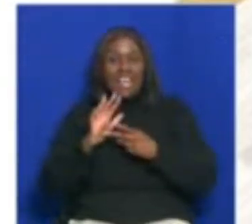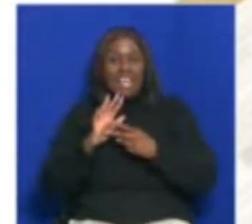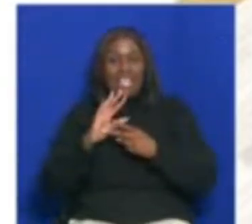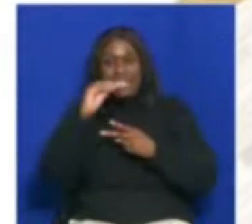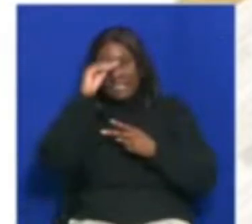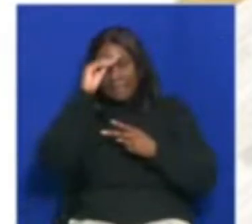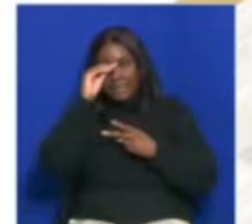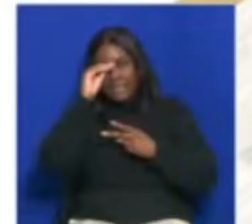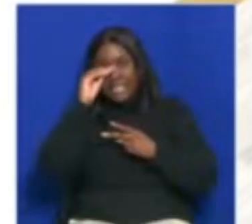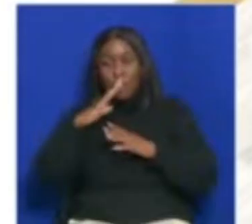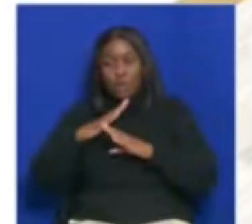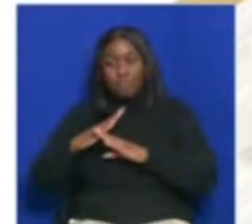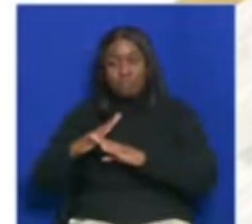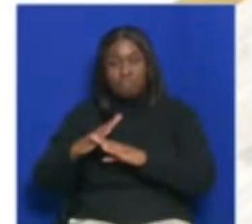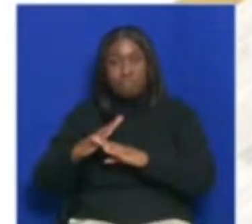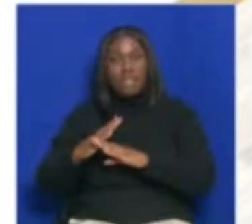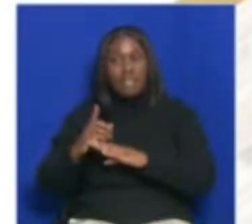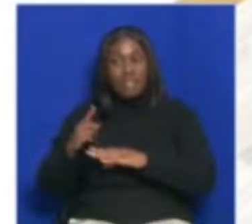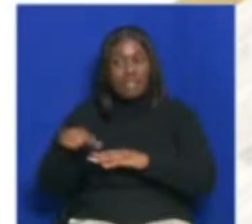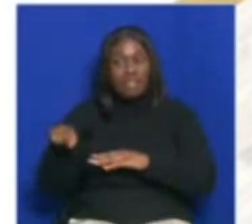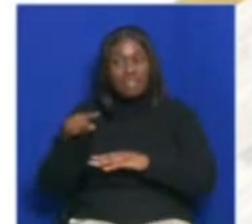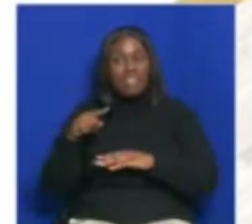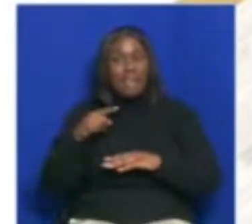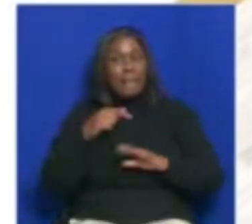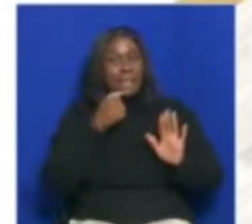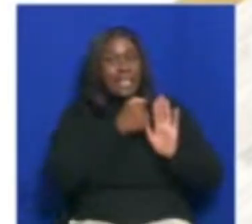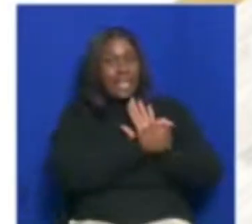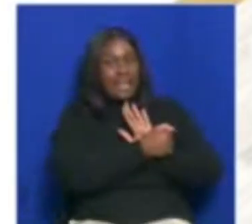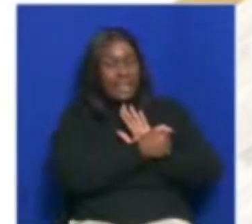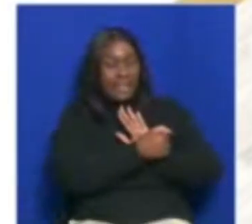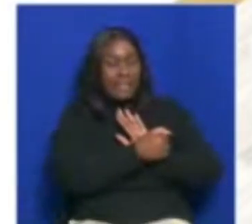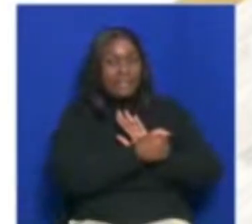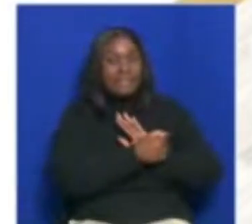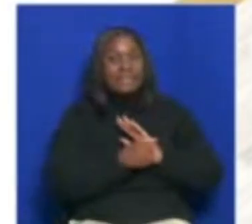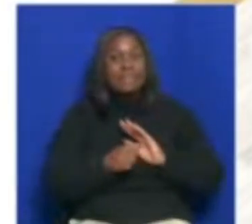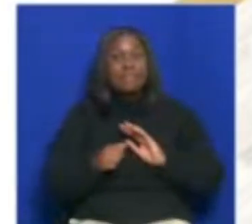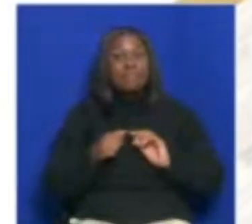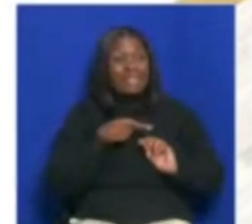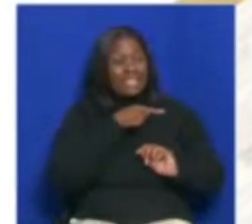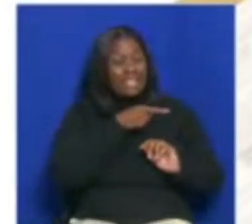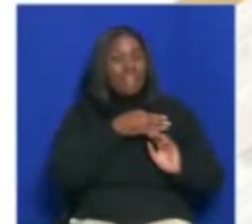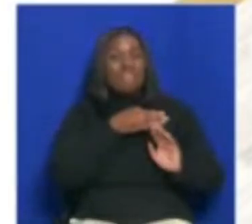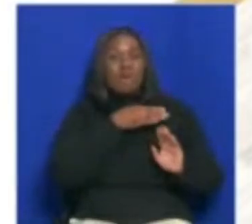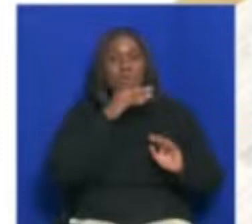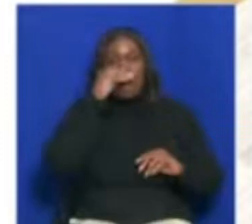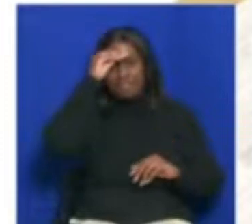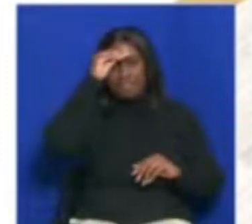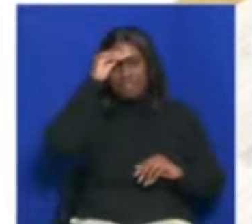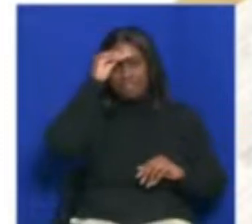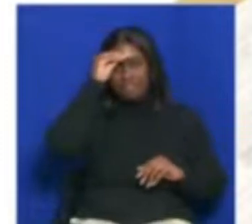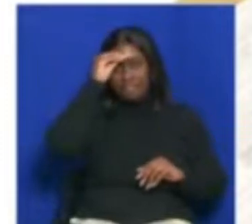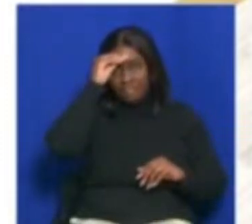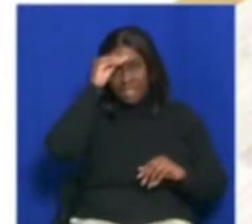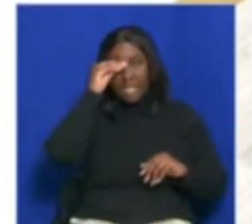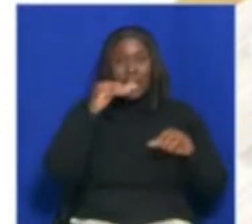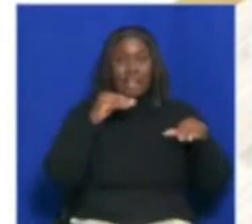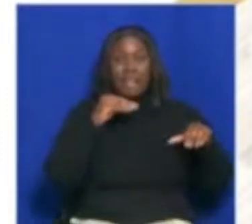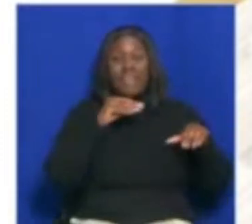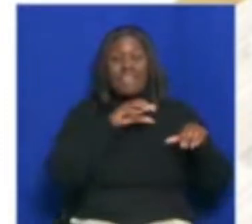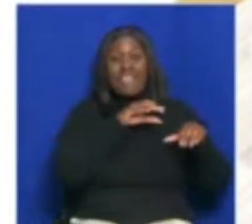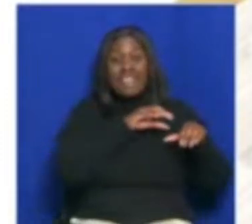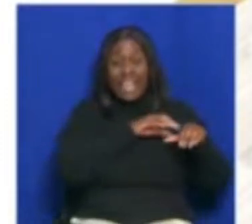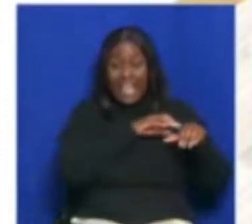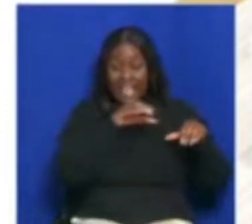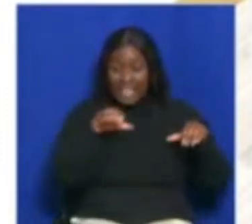Loftus. Mr. Loftus was a former SAPS member. He owned the adjacent property on which he and Bevan Loftus